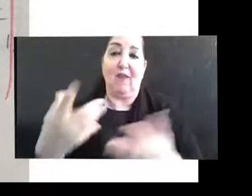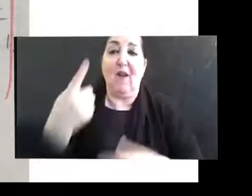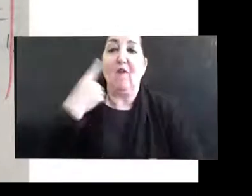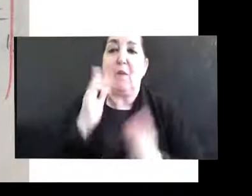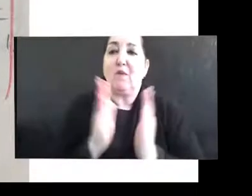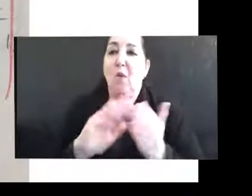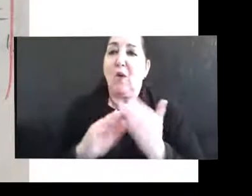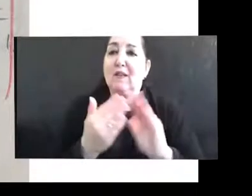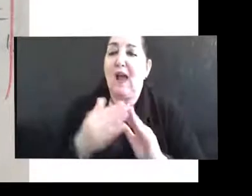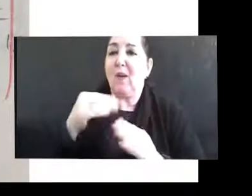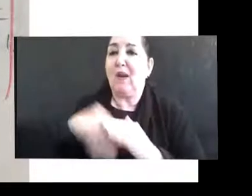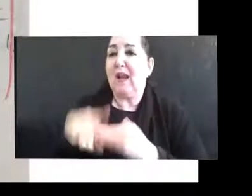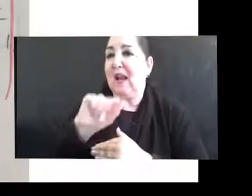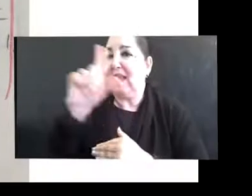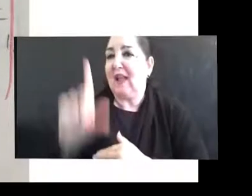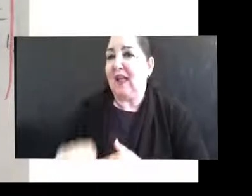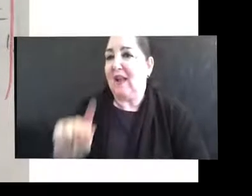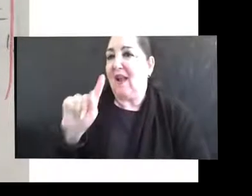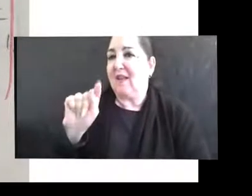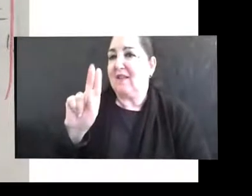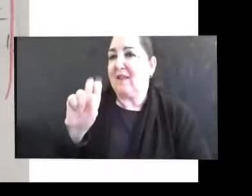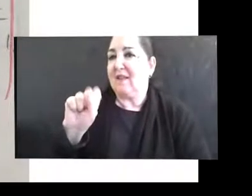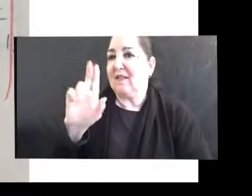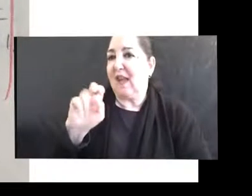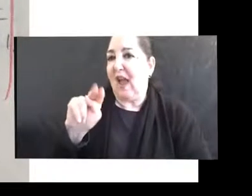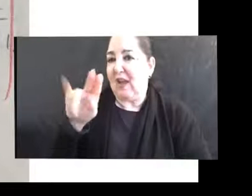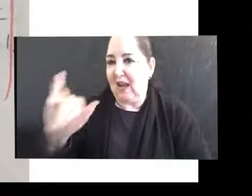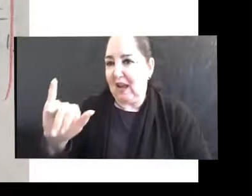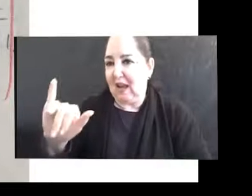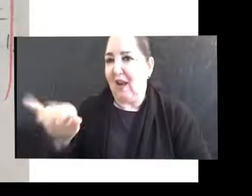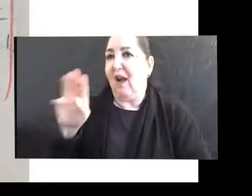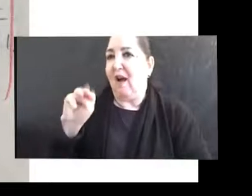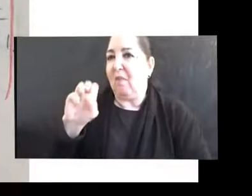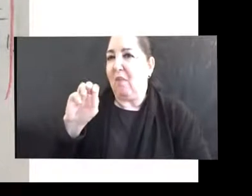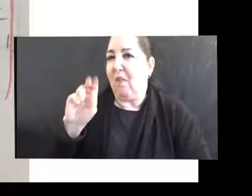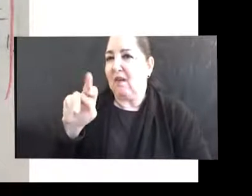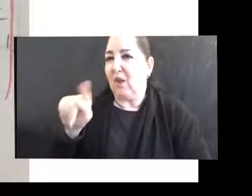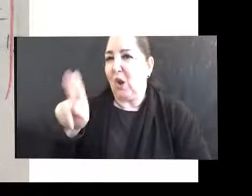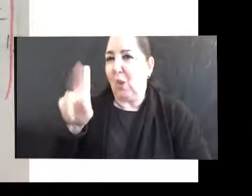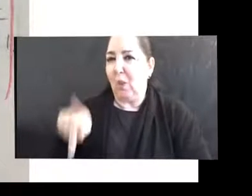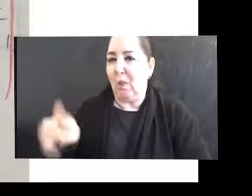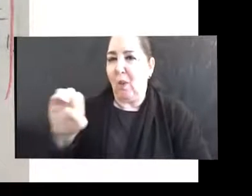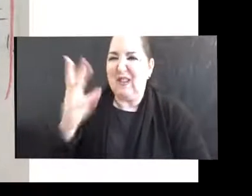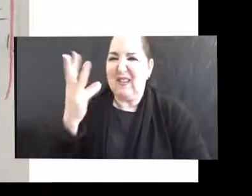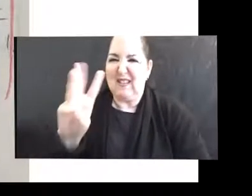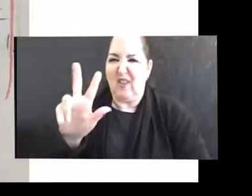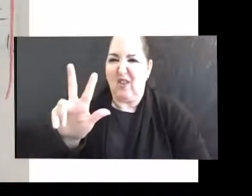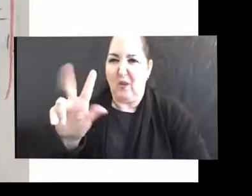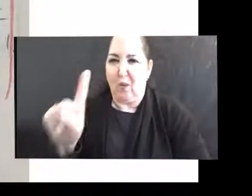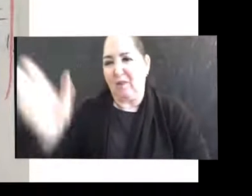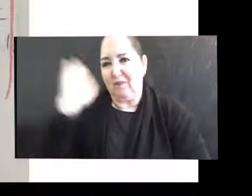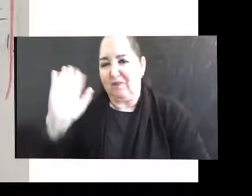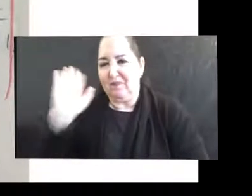grave diggers from a small town in Tuscany called Montelupo, which in 1631 revolted against the